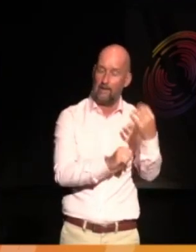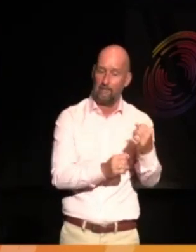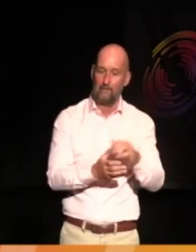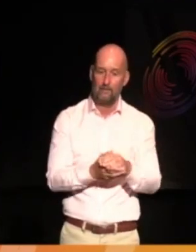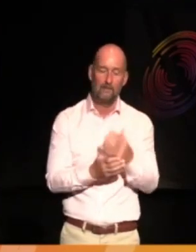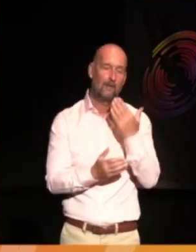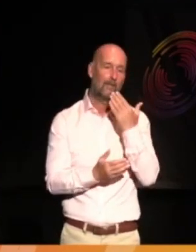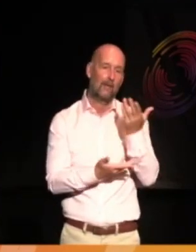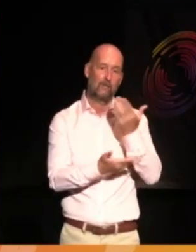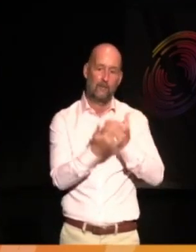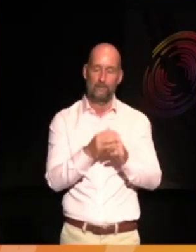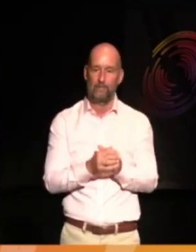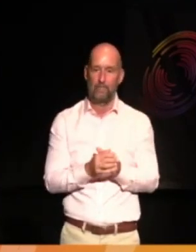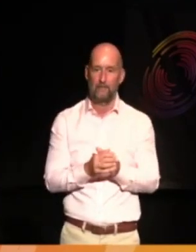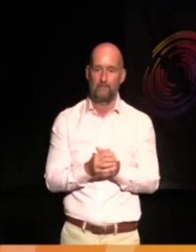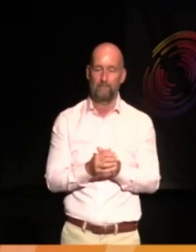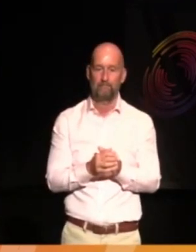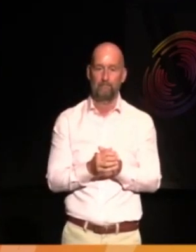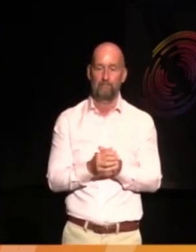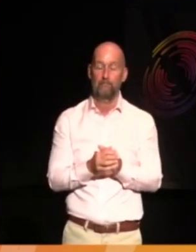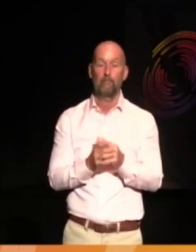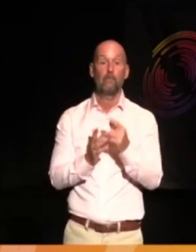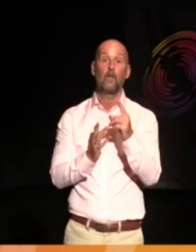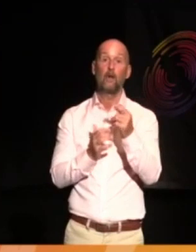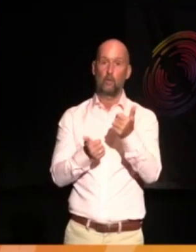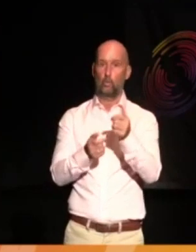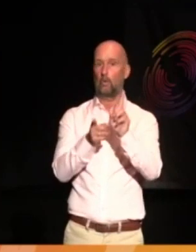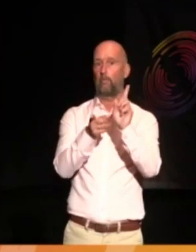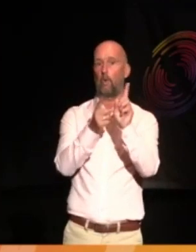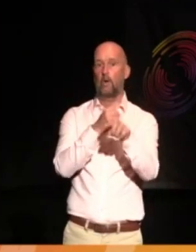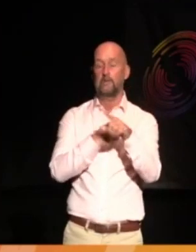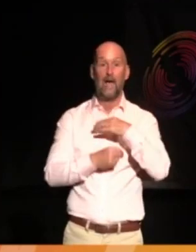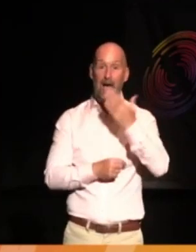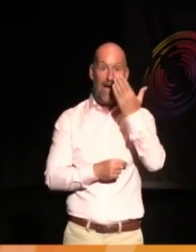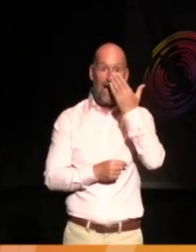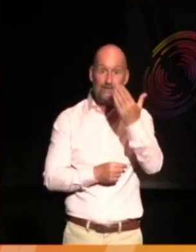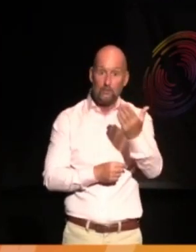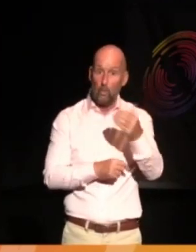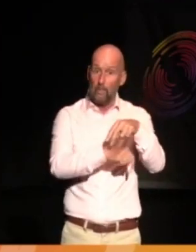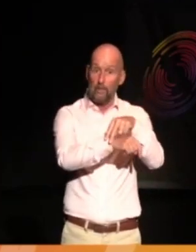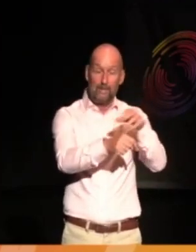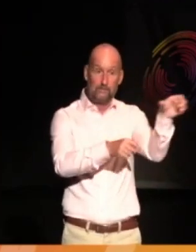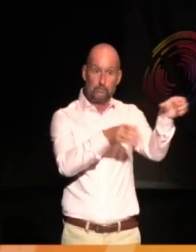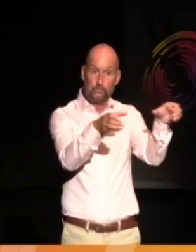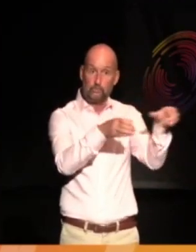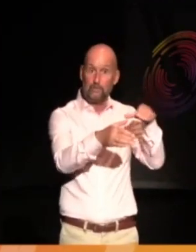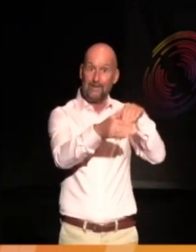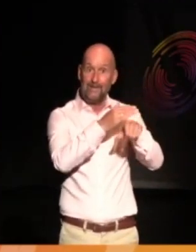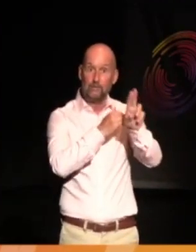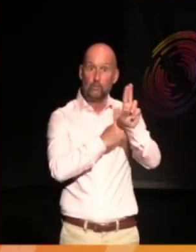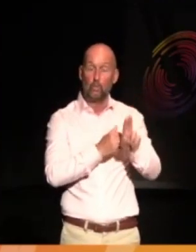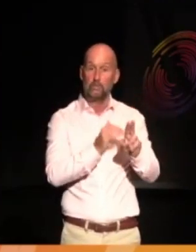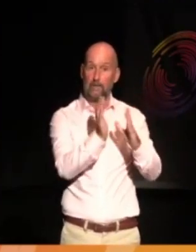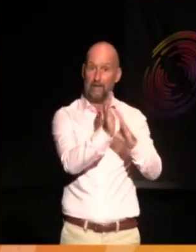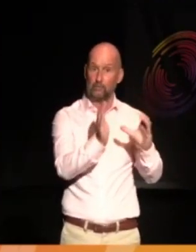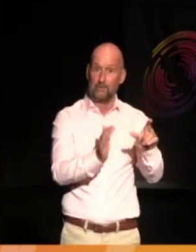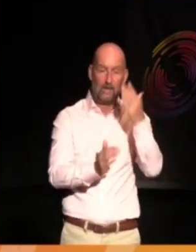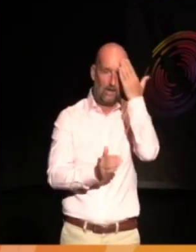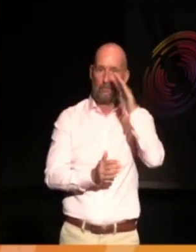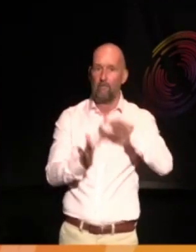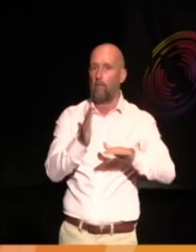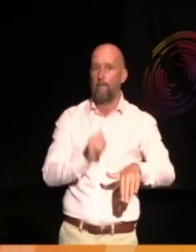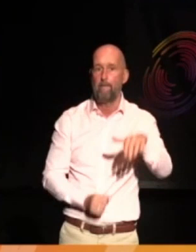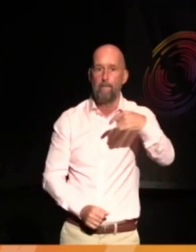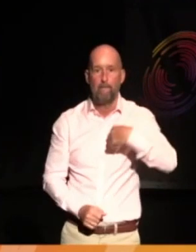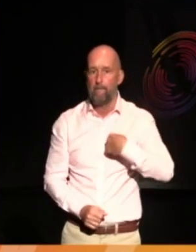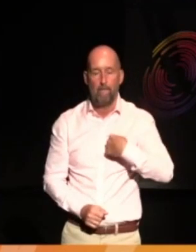you for your comments. Yeah, I think it's a really important point because I didn't know that police were being introduced in schools in Manchester. I'm not from Manchester. But it is an